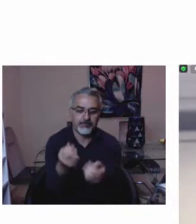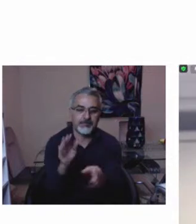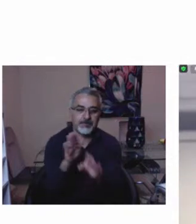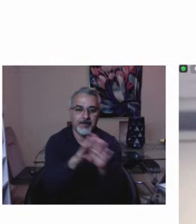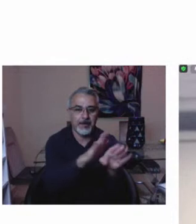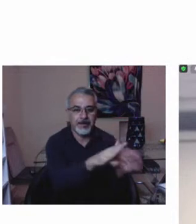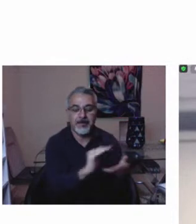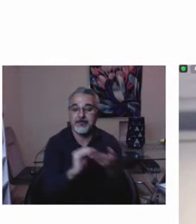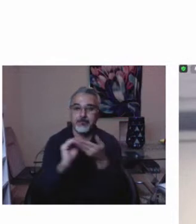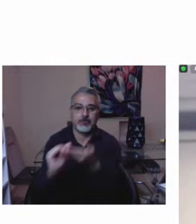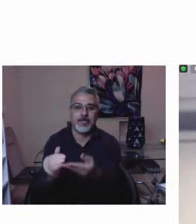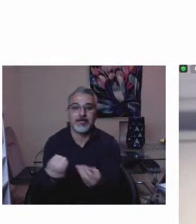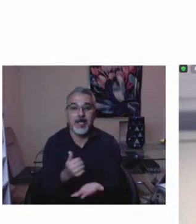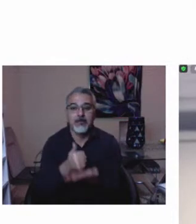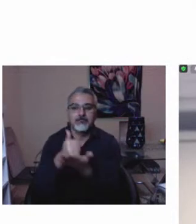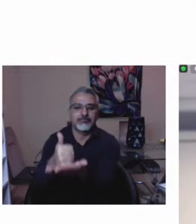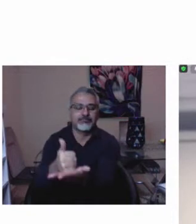we